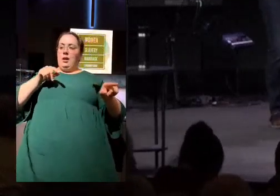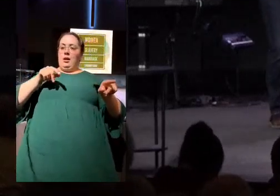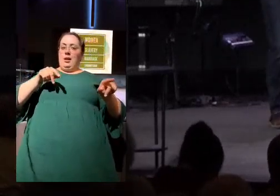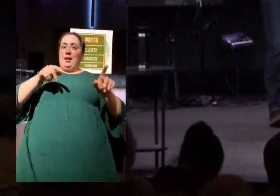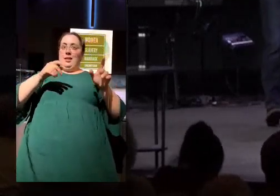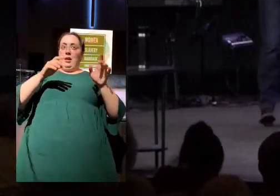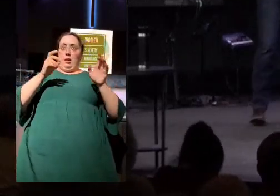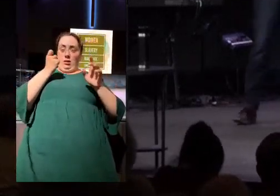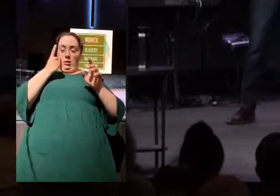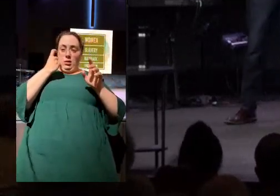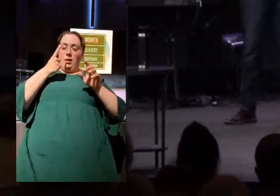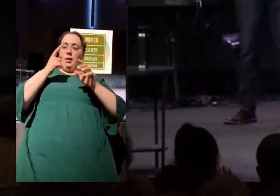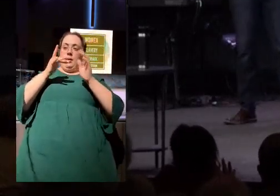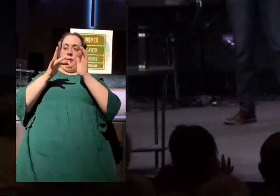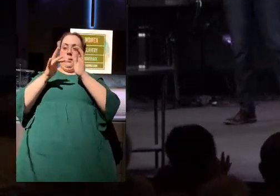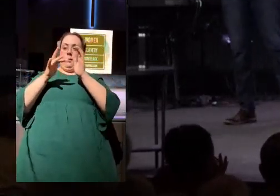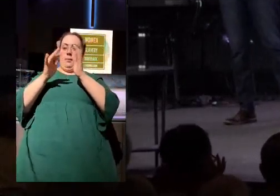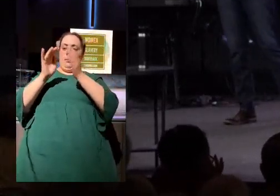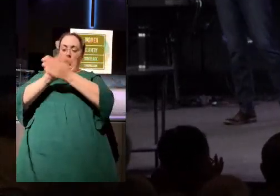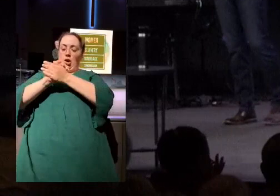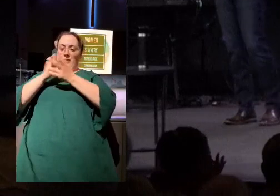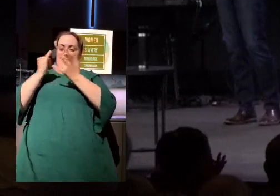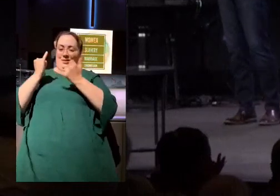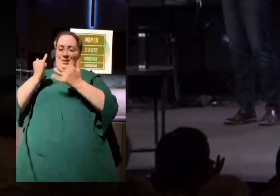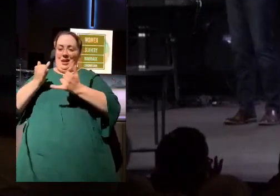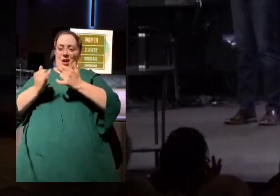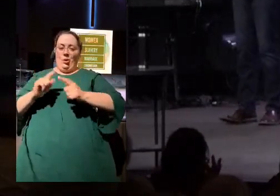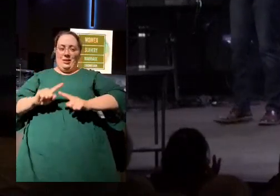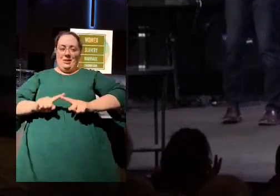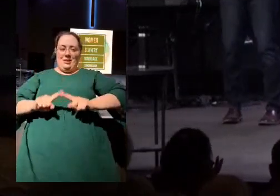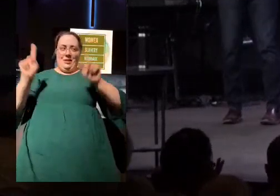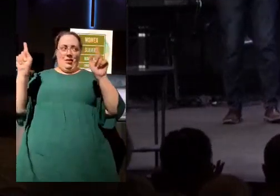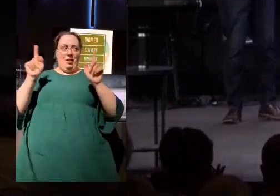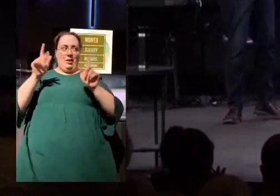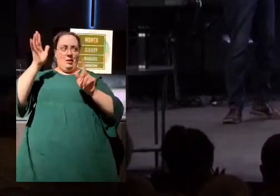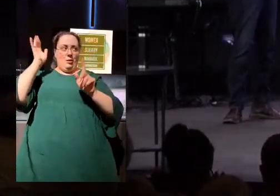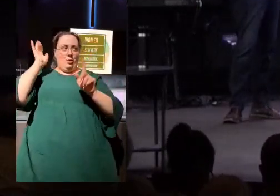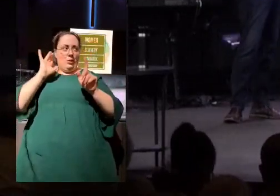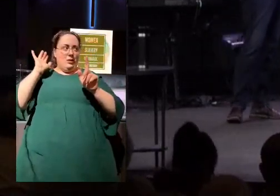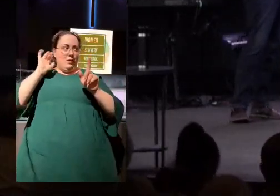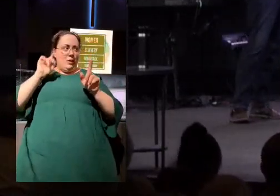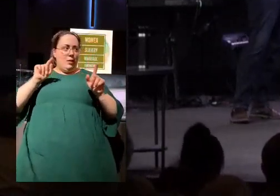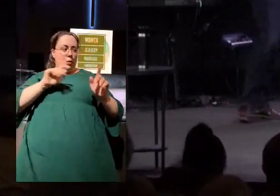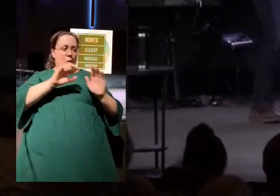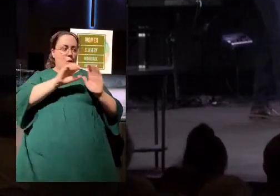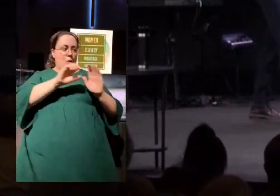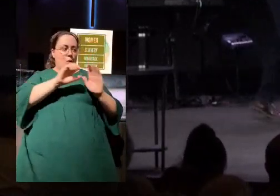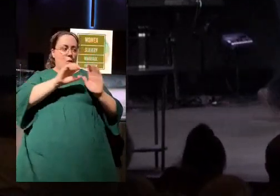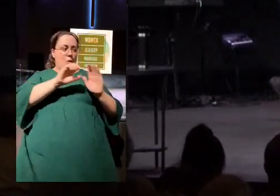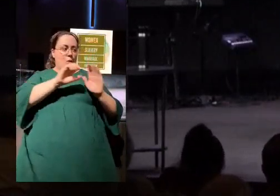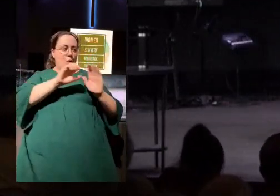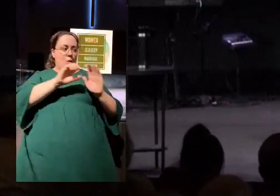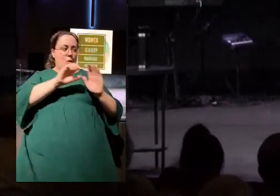Rome. We have to follow the development and ask ourselves, what are the principles we can learn? And then how do those principles